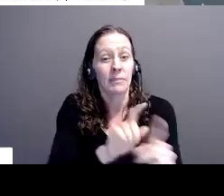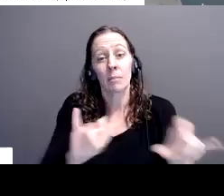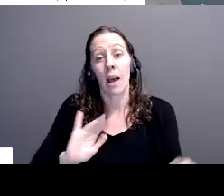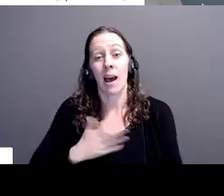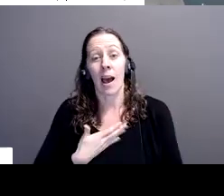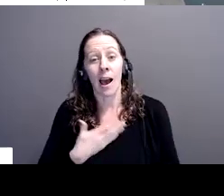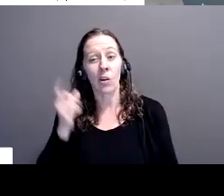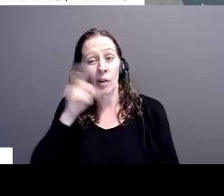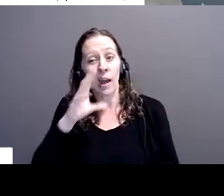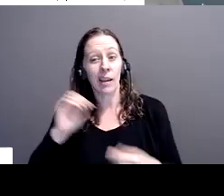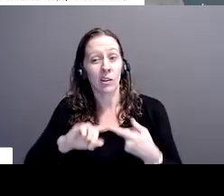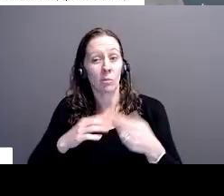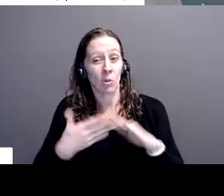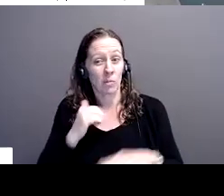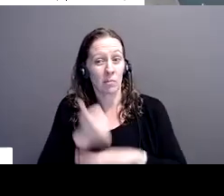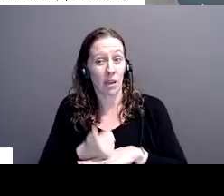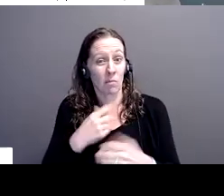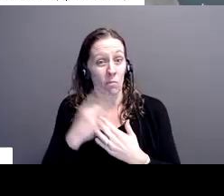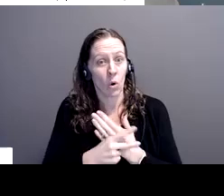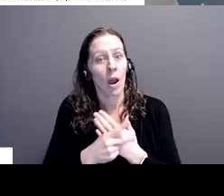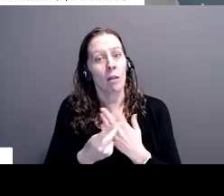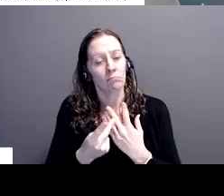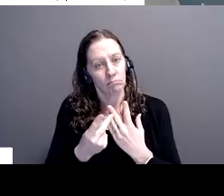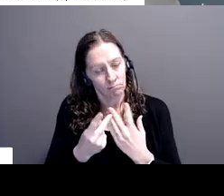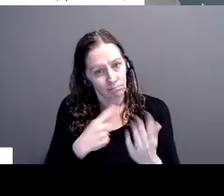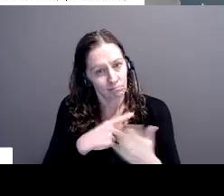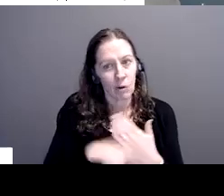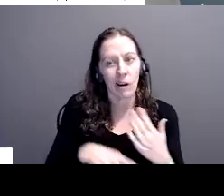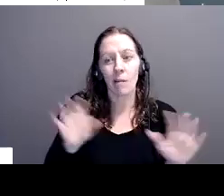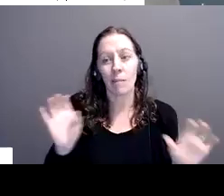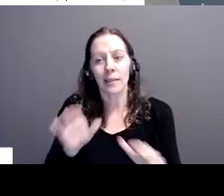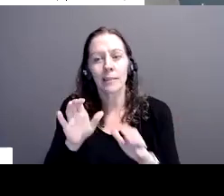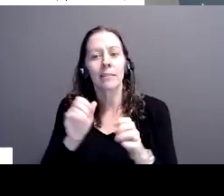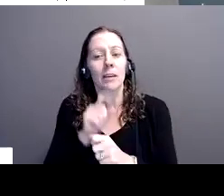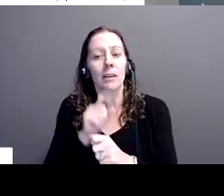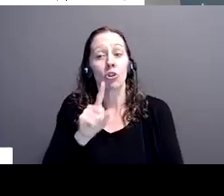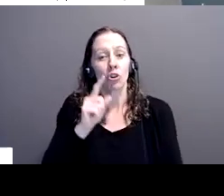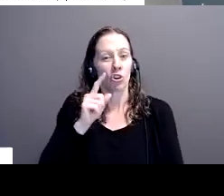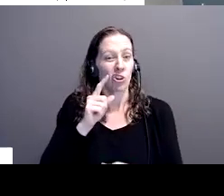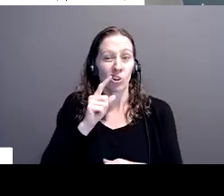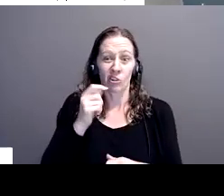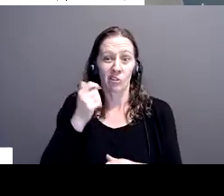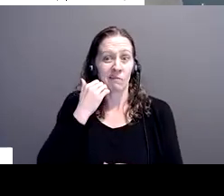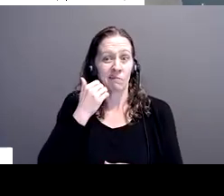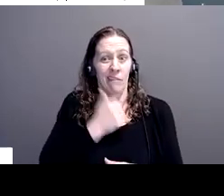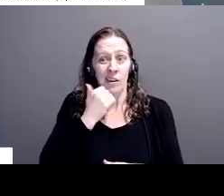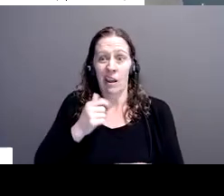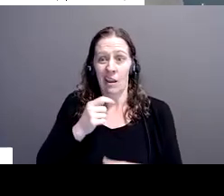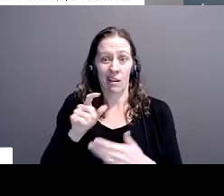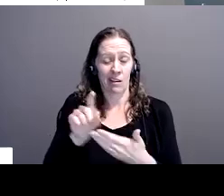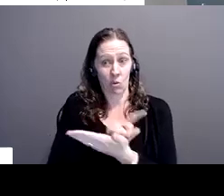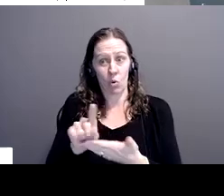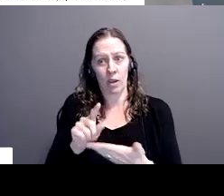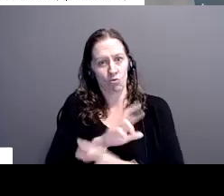and community-based programs to ensure that we have activities and groups every single day of the week. And we've provided